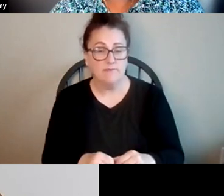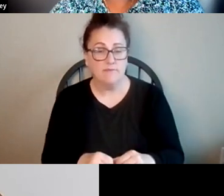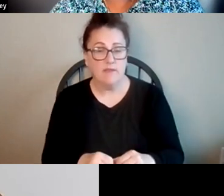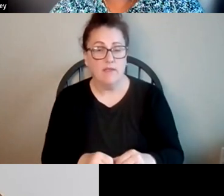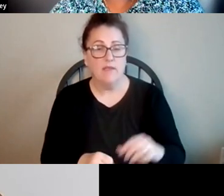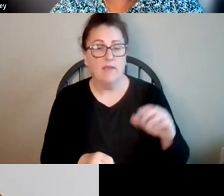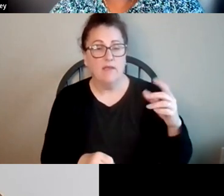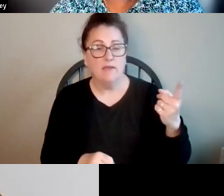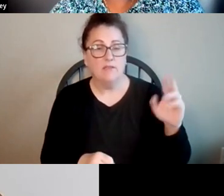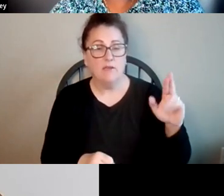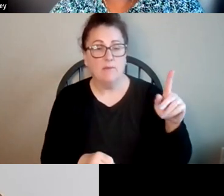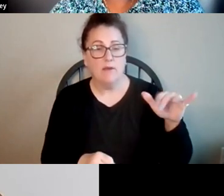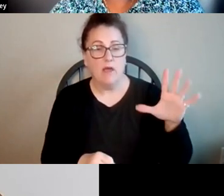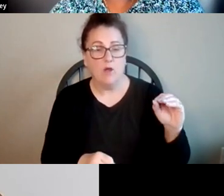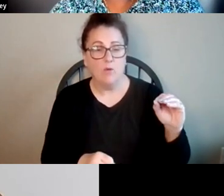Dr. Pignato?